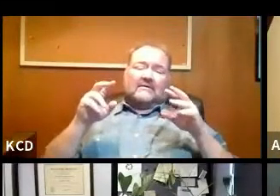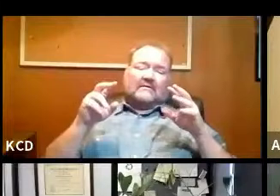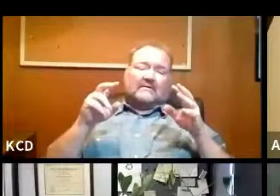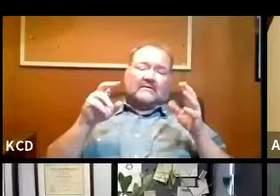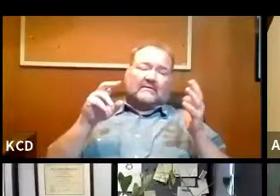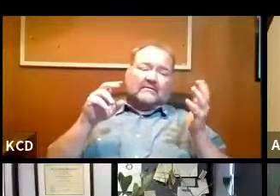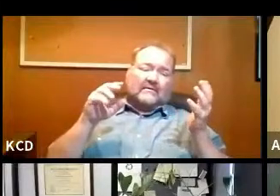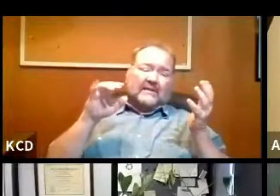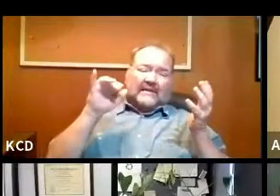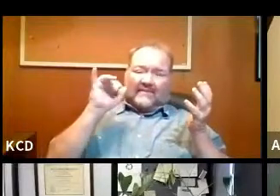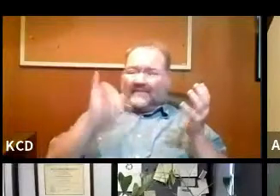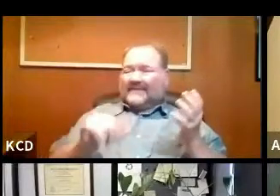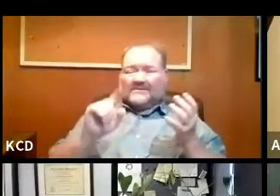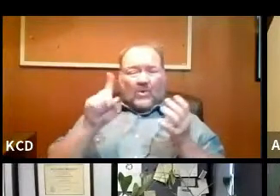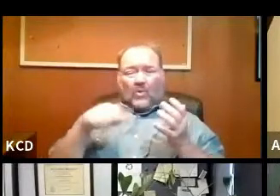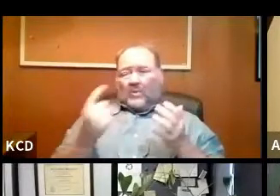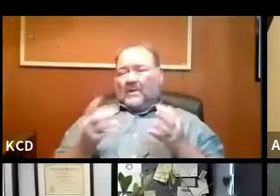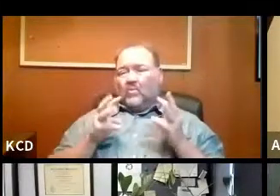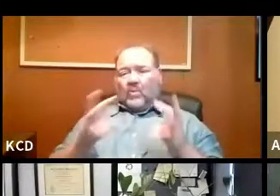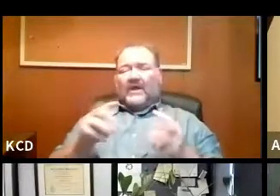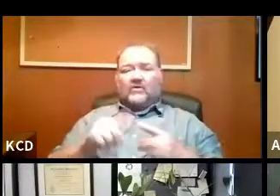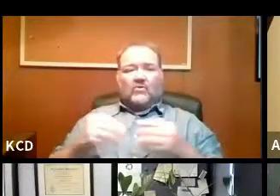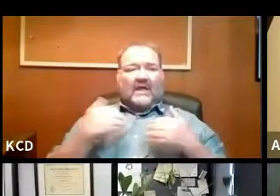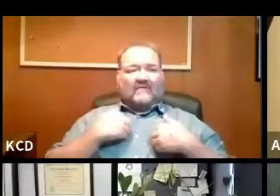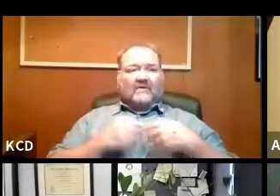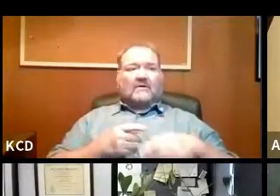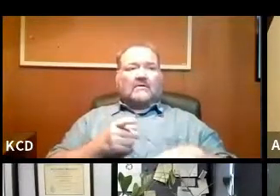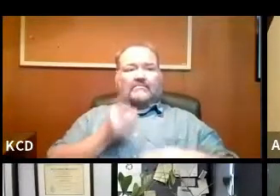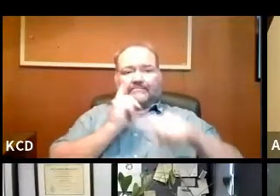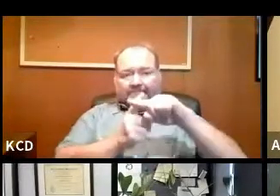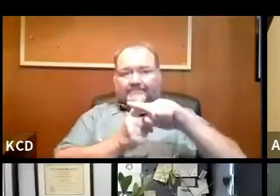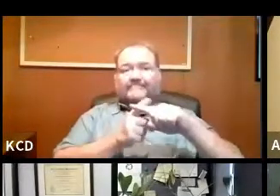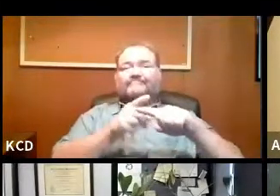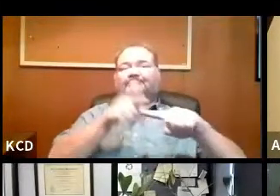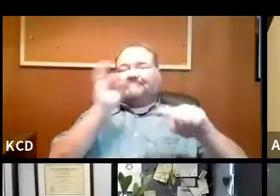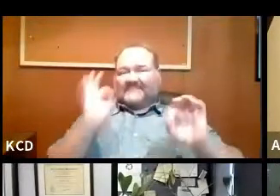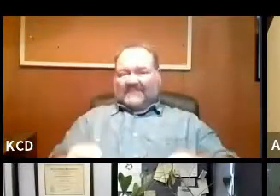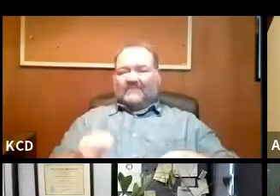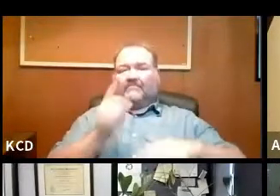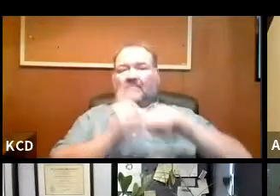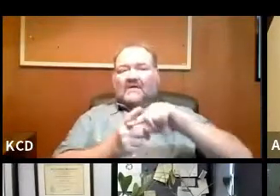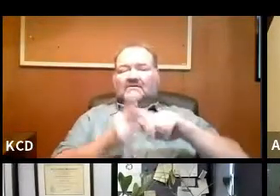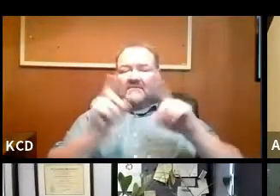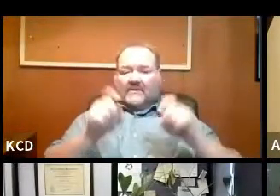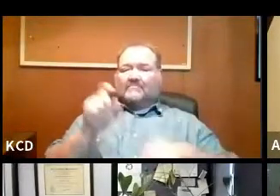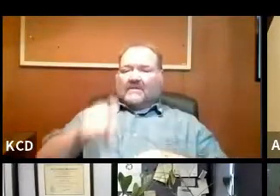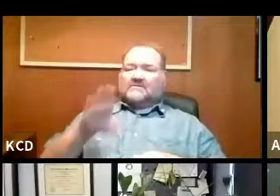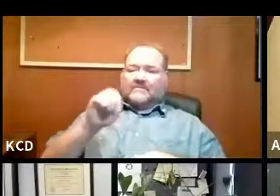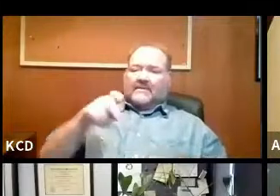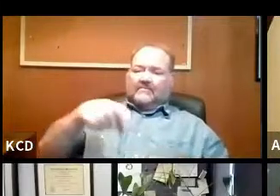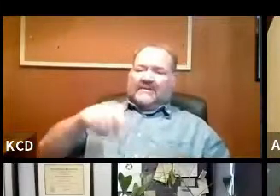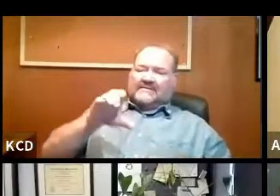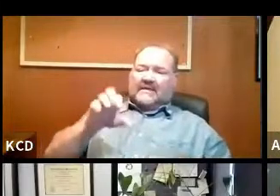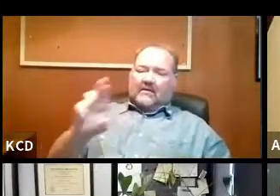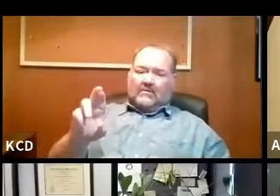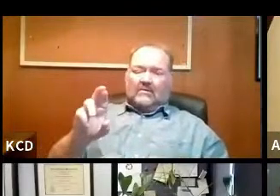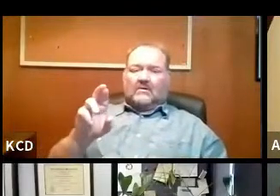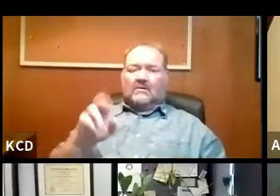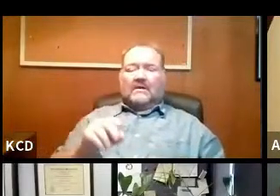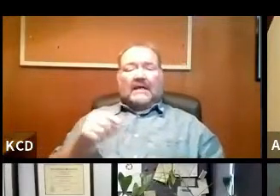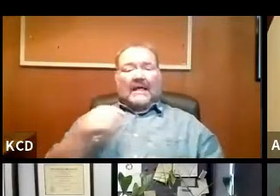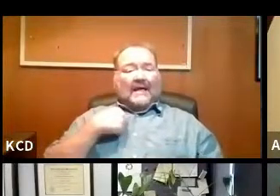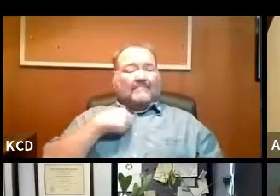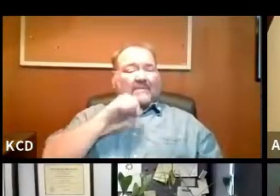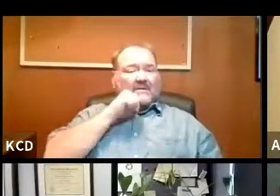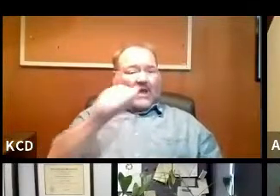that's the only way to have actually a confirmed case according to the Tennessee case definition. It has to be a PCR positive. I am